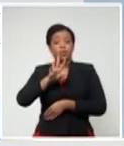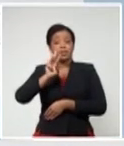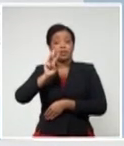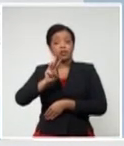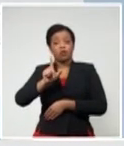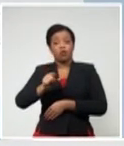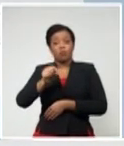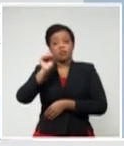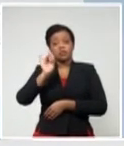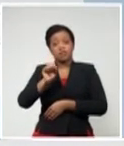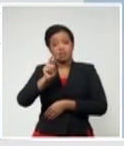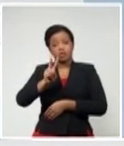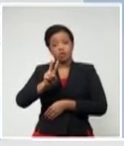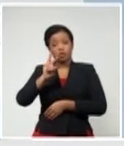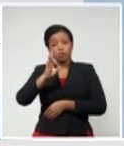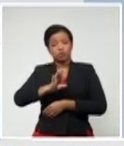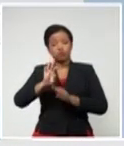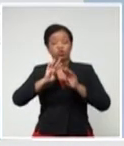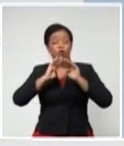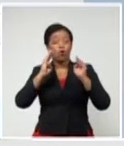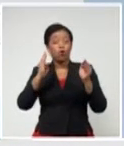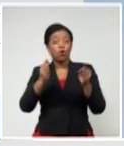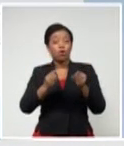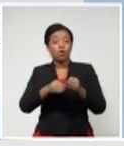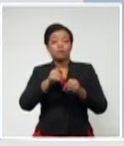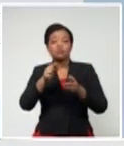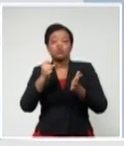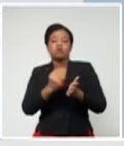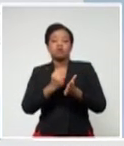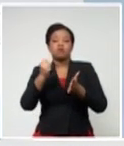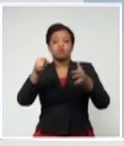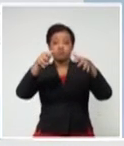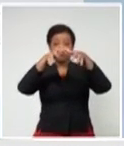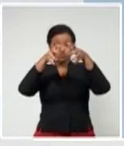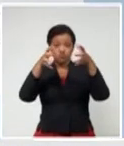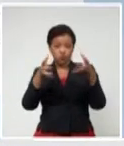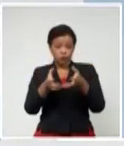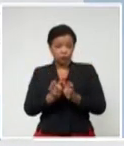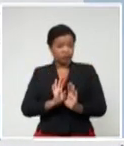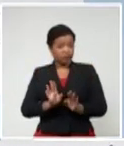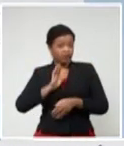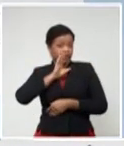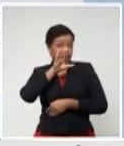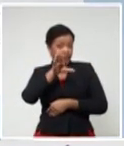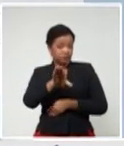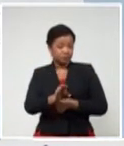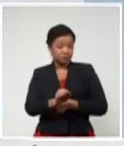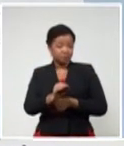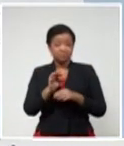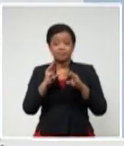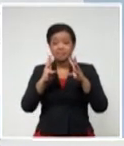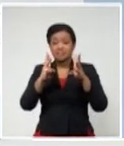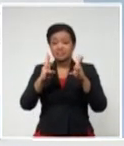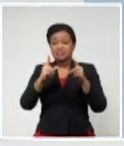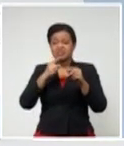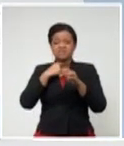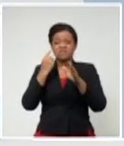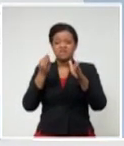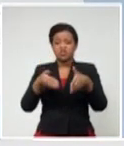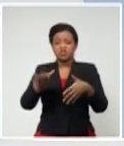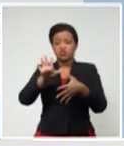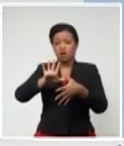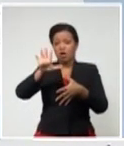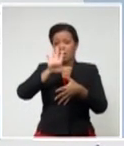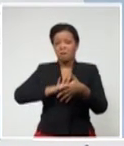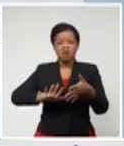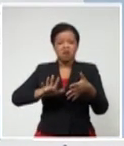334,070 COVID-19 related fatalities in the Americas, and a mortality rate of 3.94%.